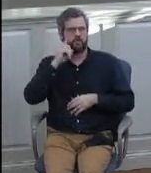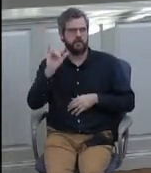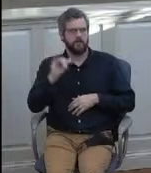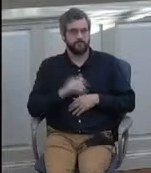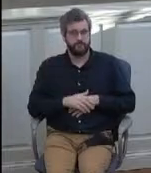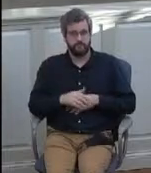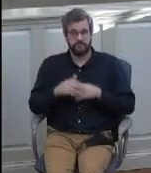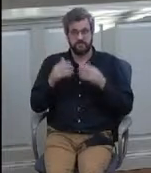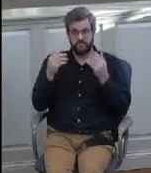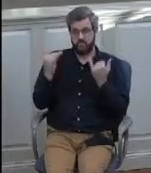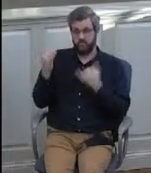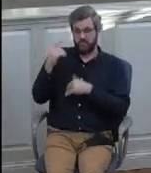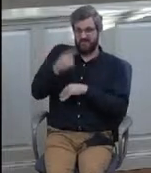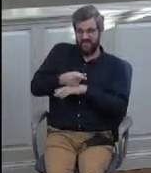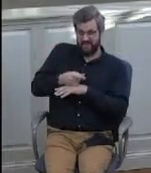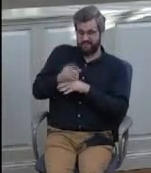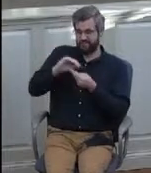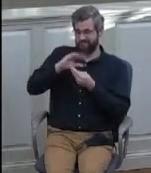of today, we have